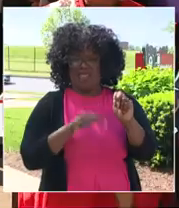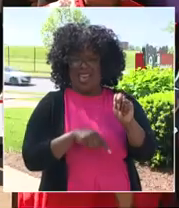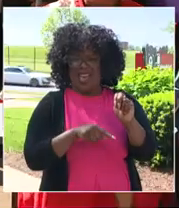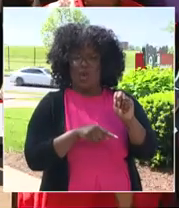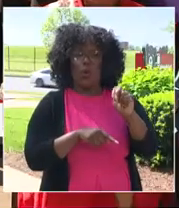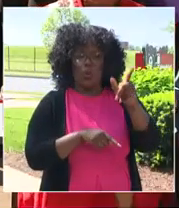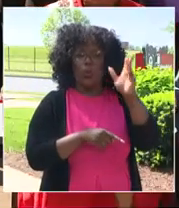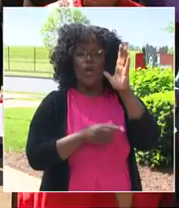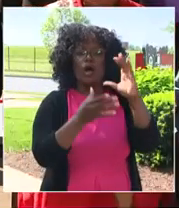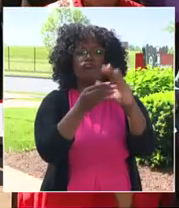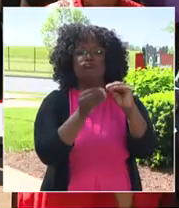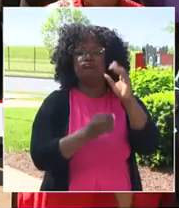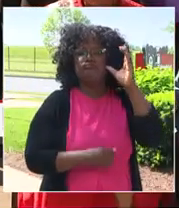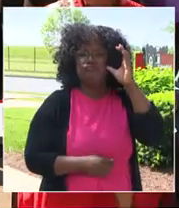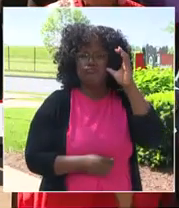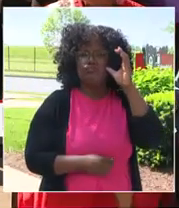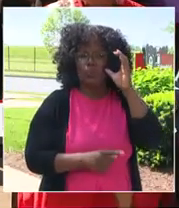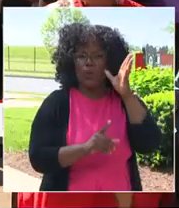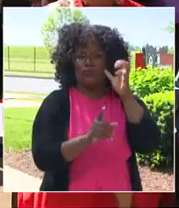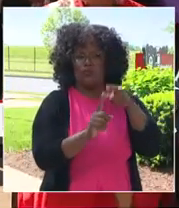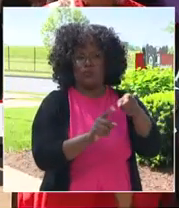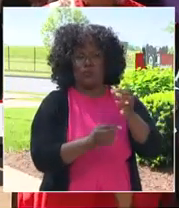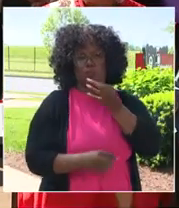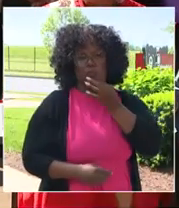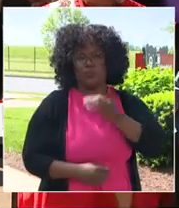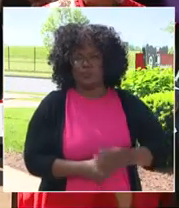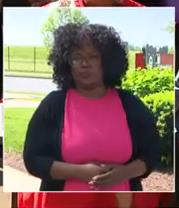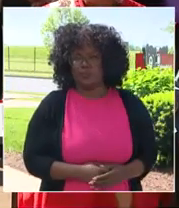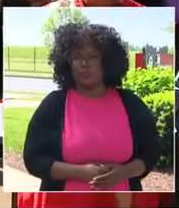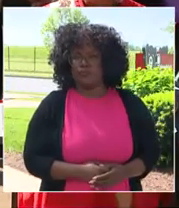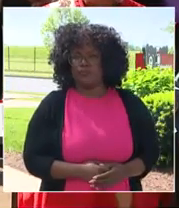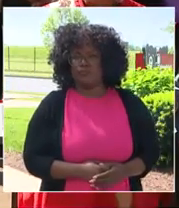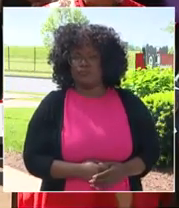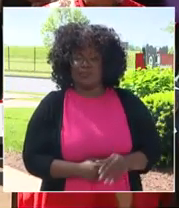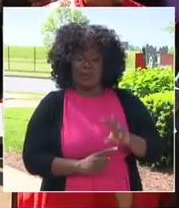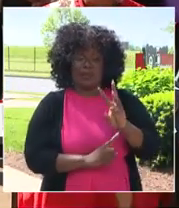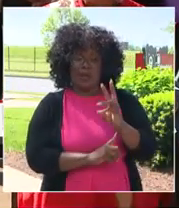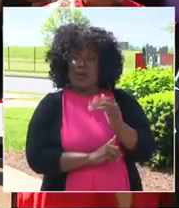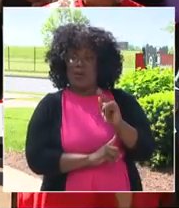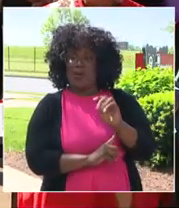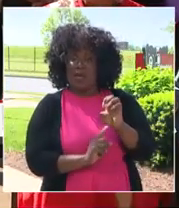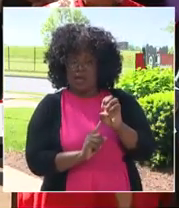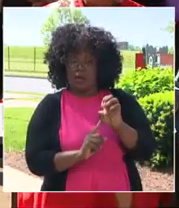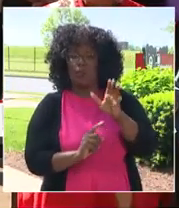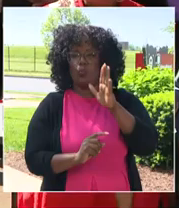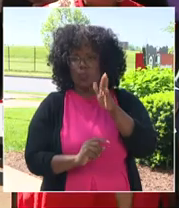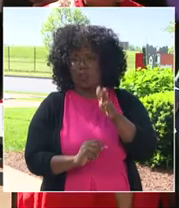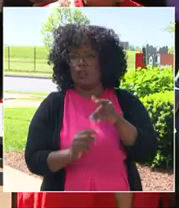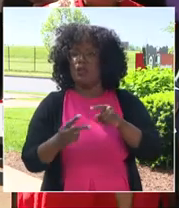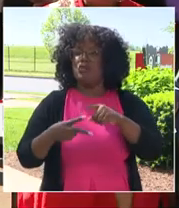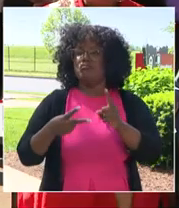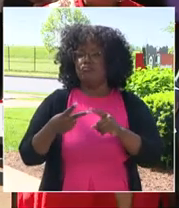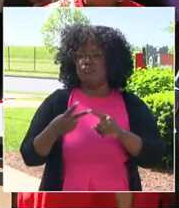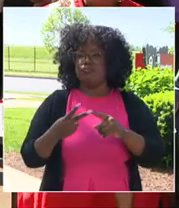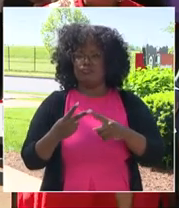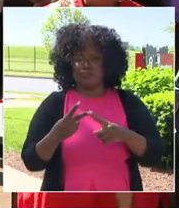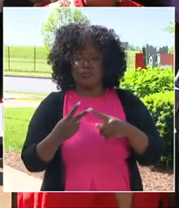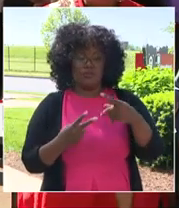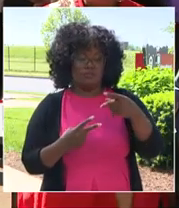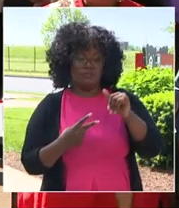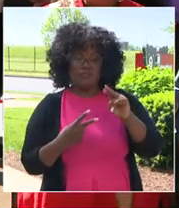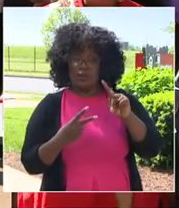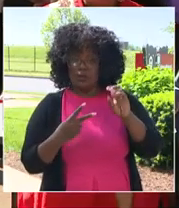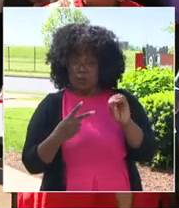council member Felder, and council member Pinto. We want to thank them for being here as well.